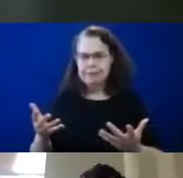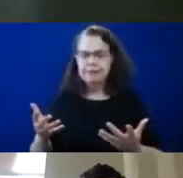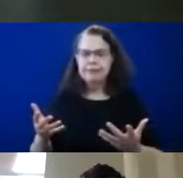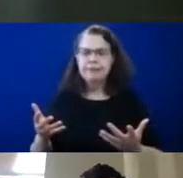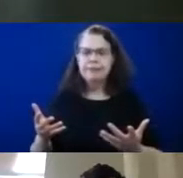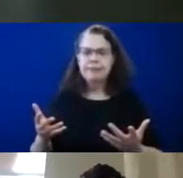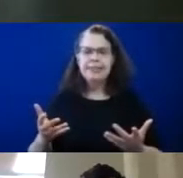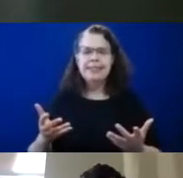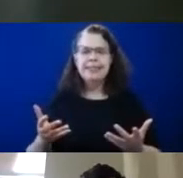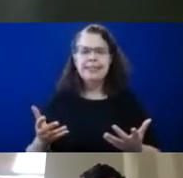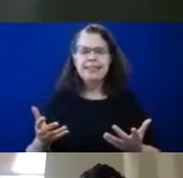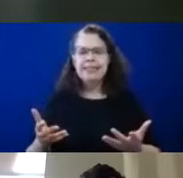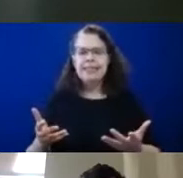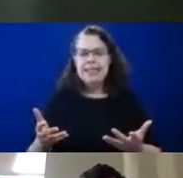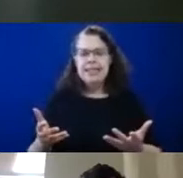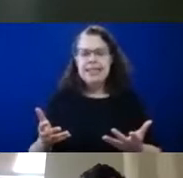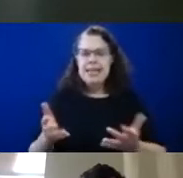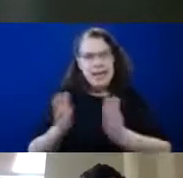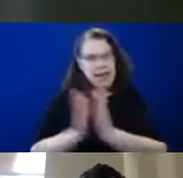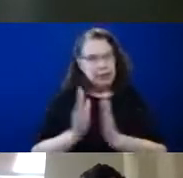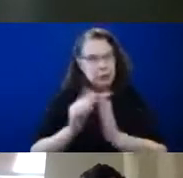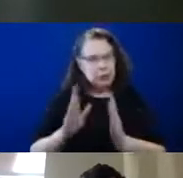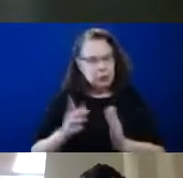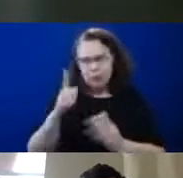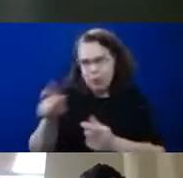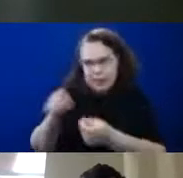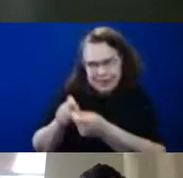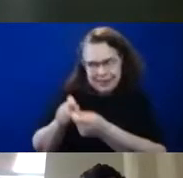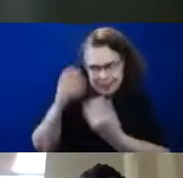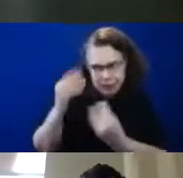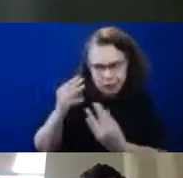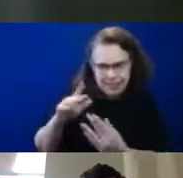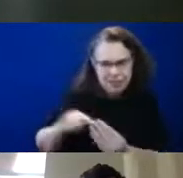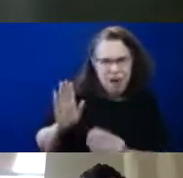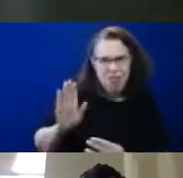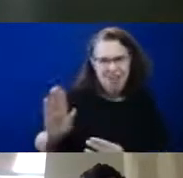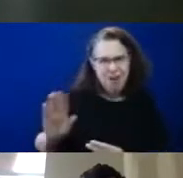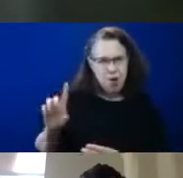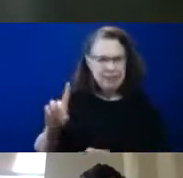asking students for specific information is,